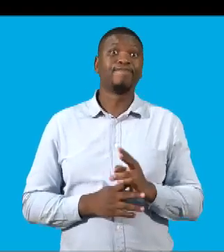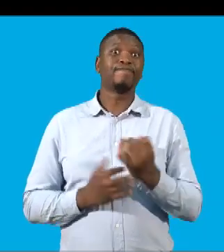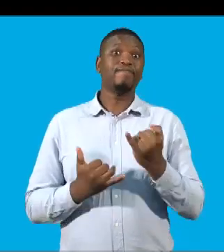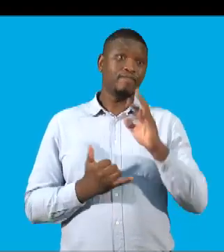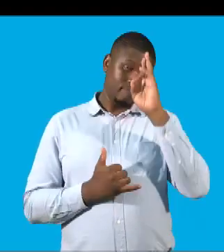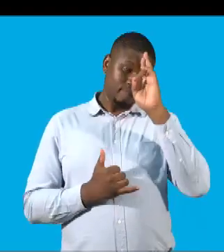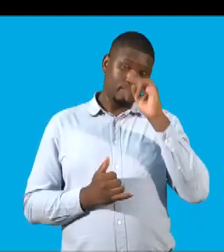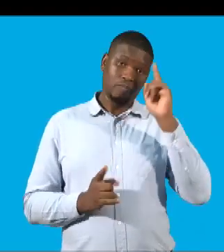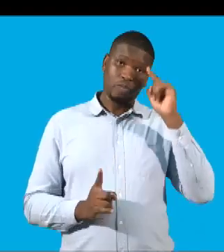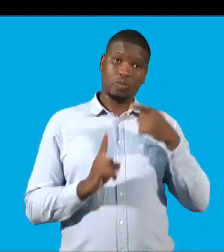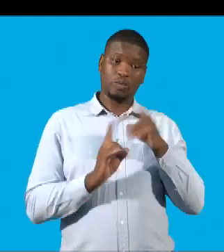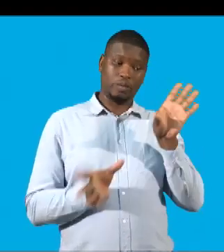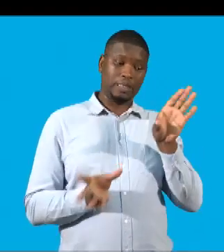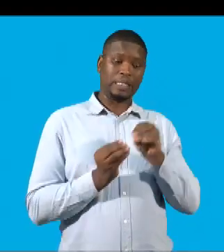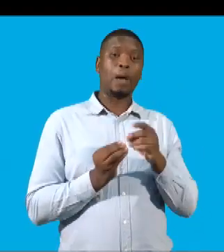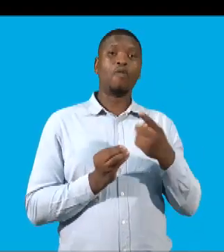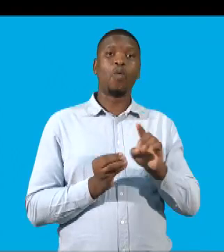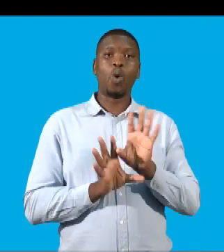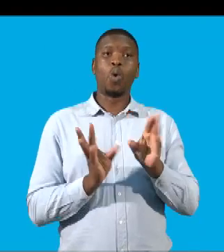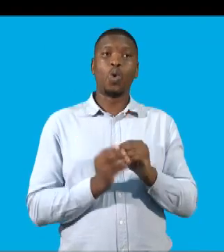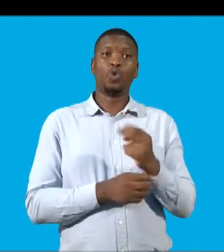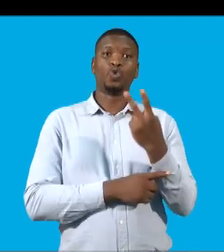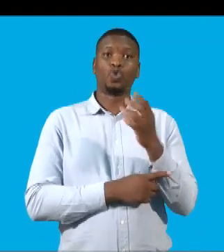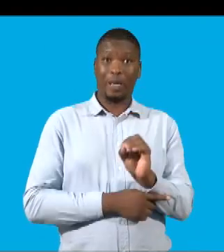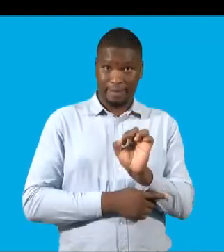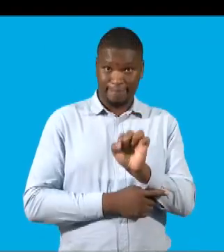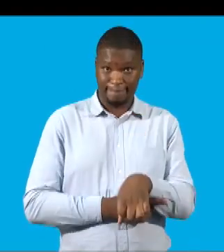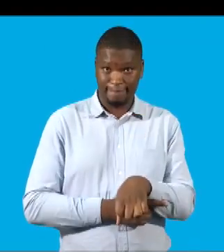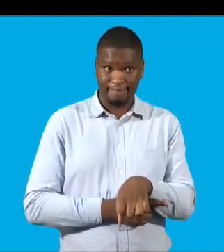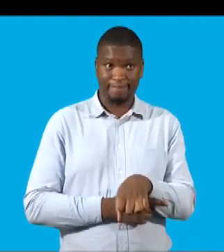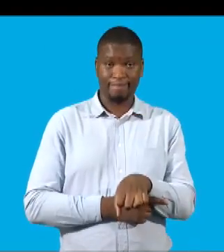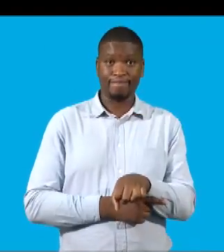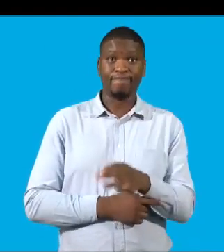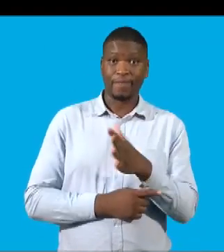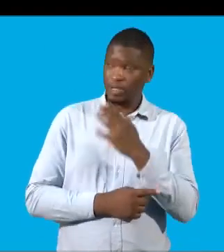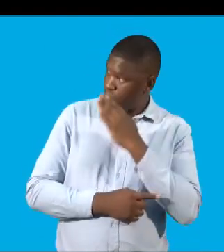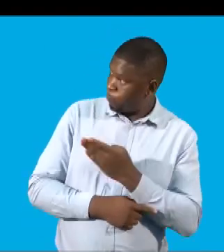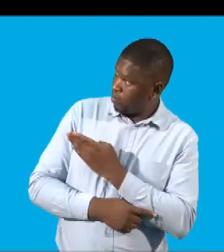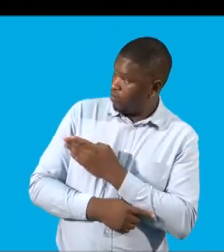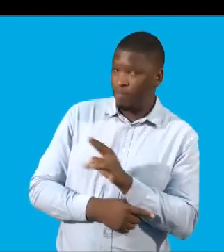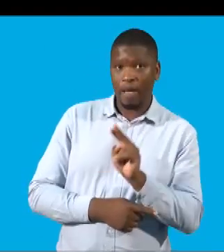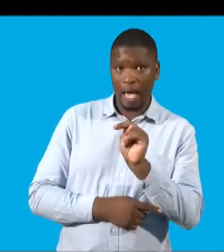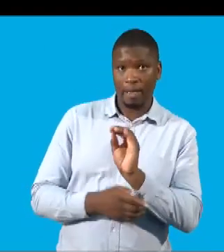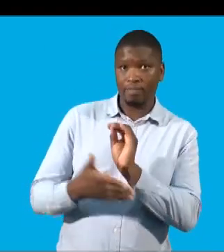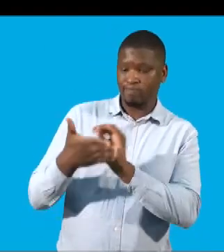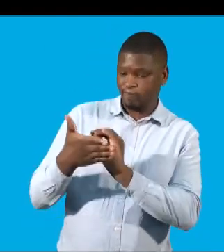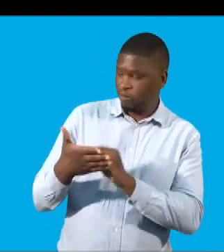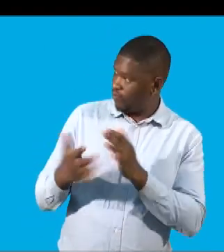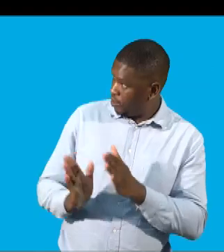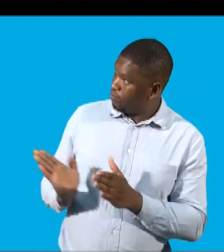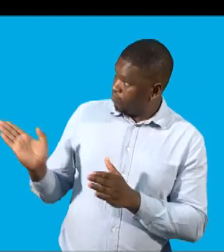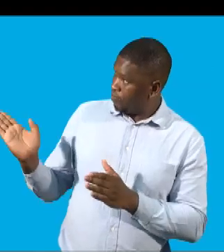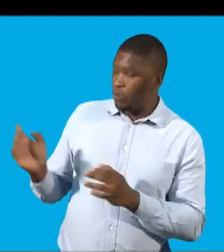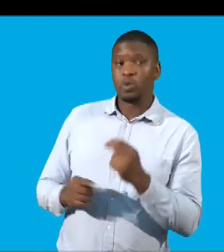series. We are calculating the sum of the first 20 terms as we were given, and as you can see, we have substituted the value of n, so that